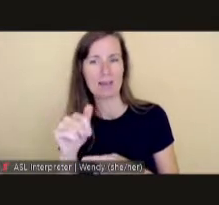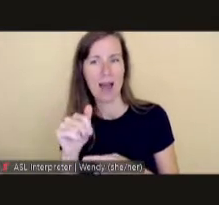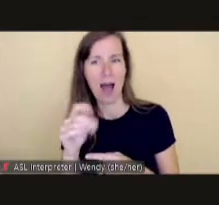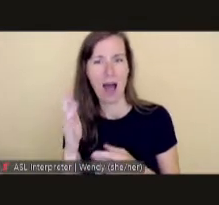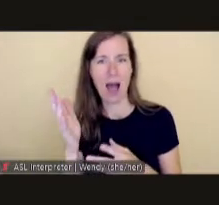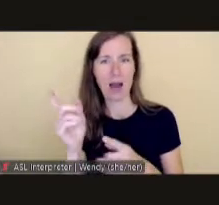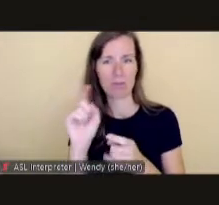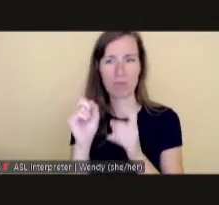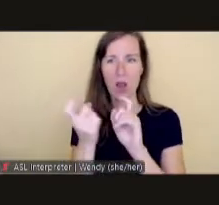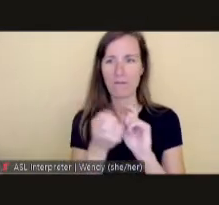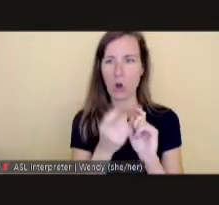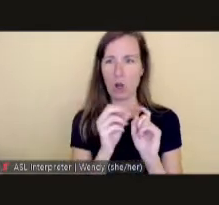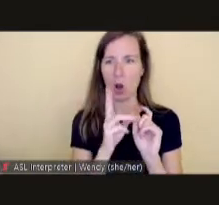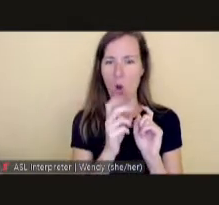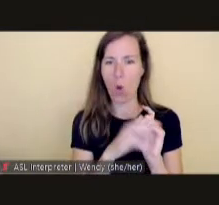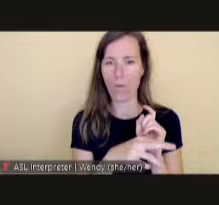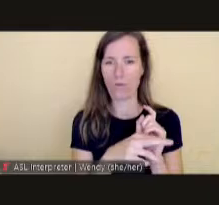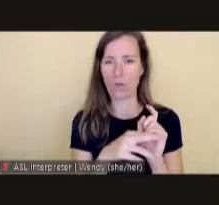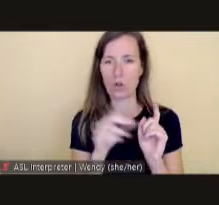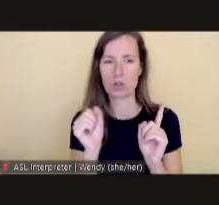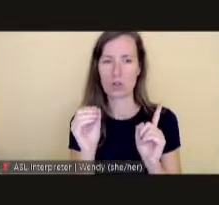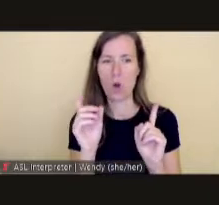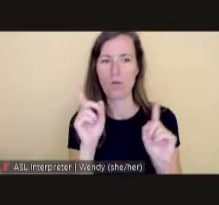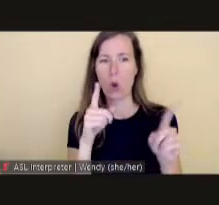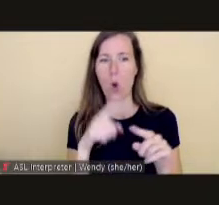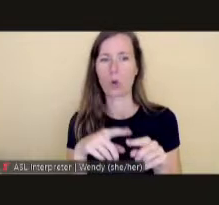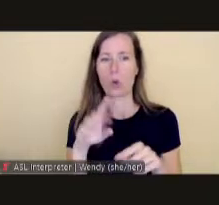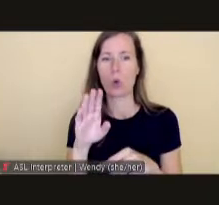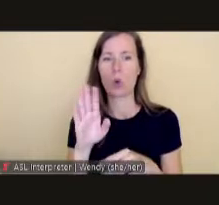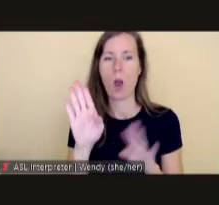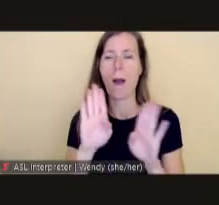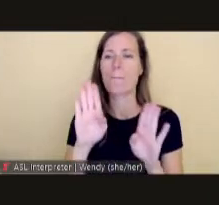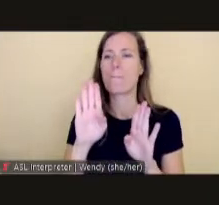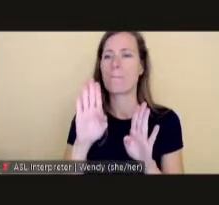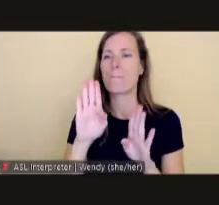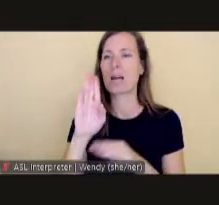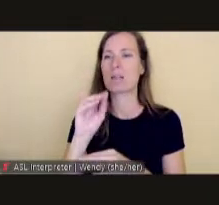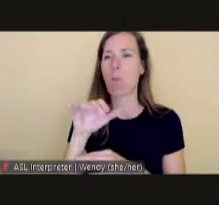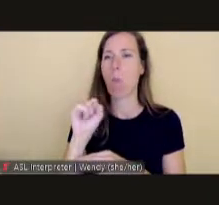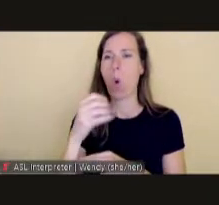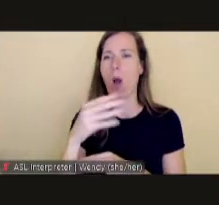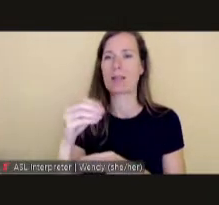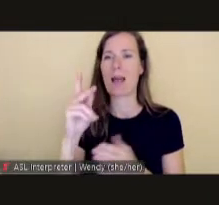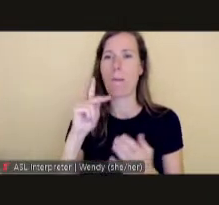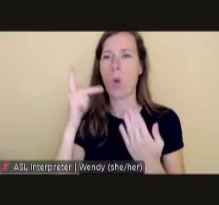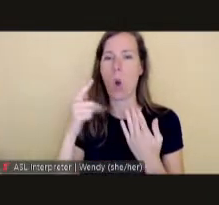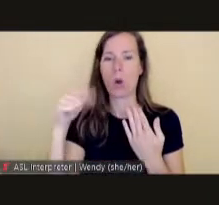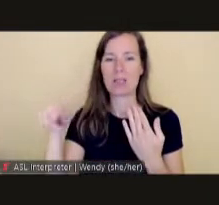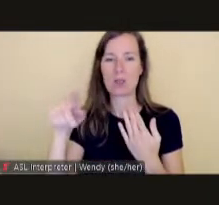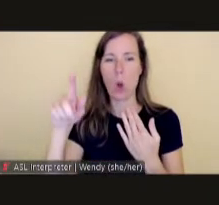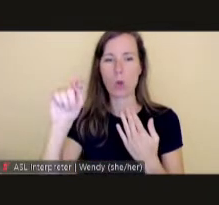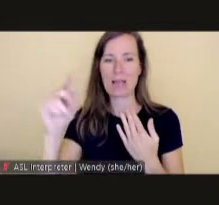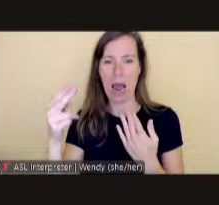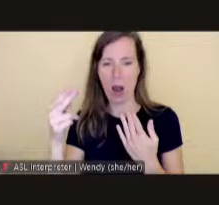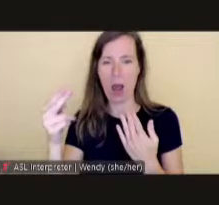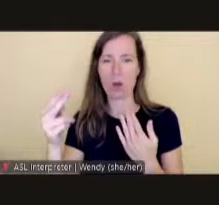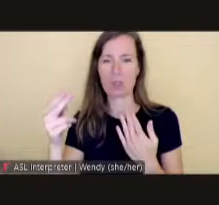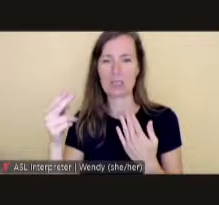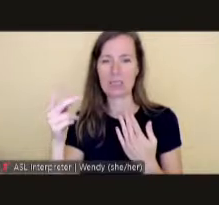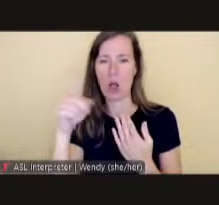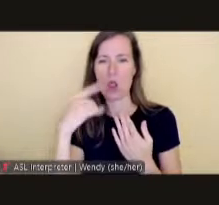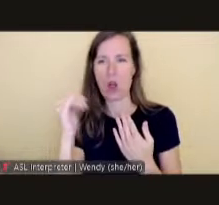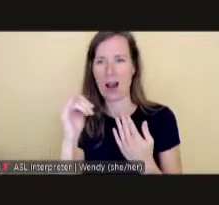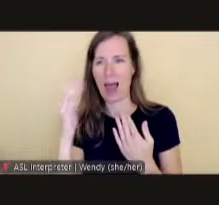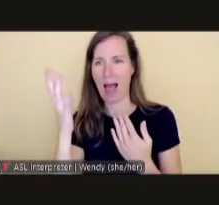Poets is, those townhomes have what, at least to me, looks like this type of similar, house. very similar, exactly. So it'd be something like that. Yes,